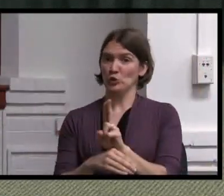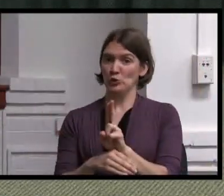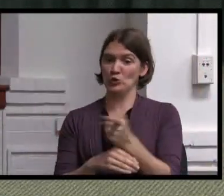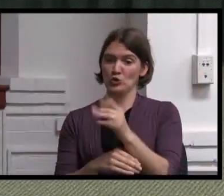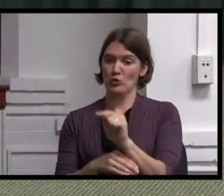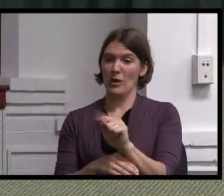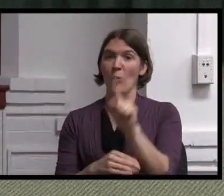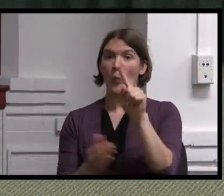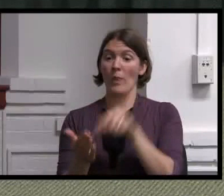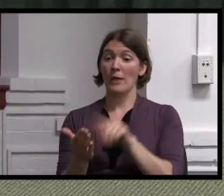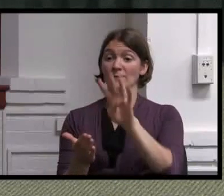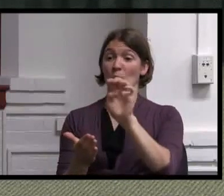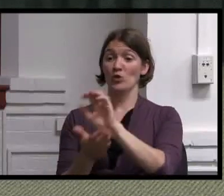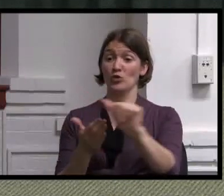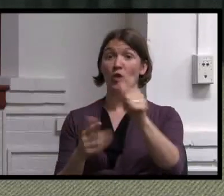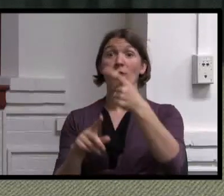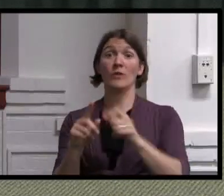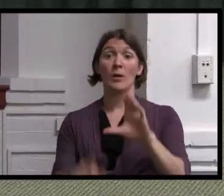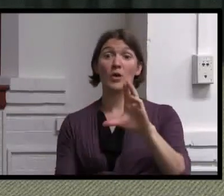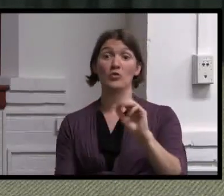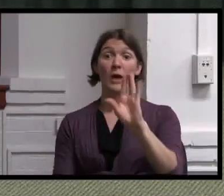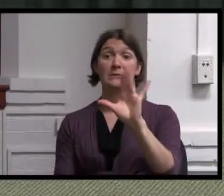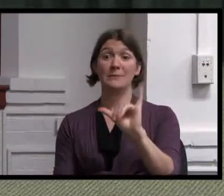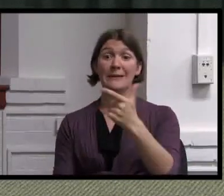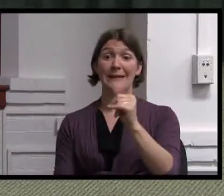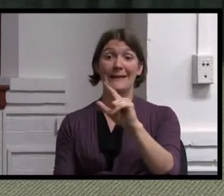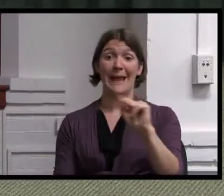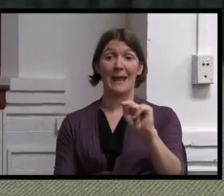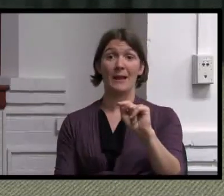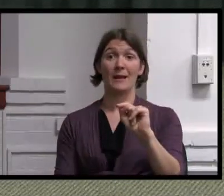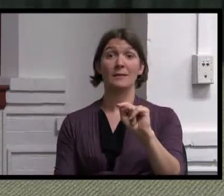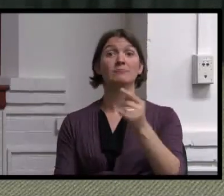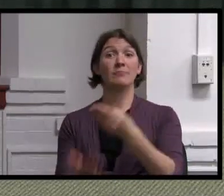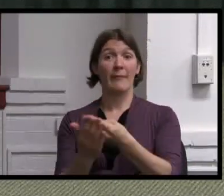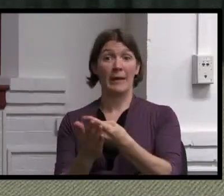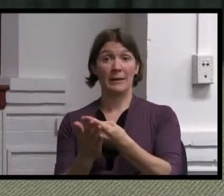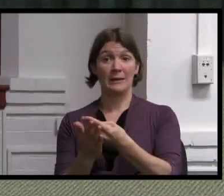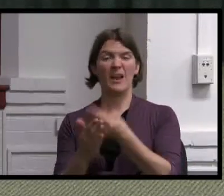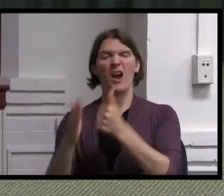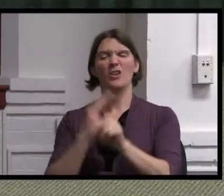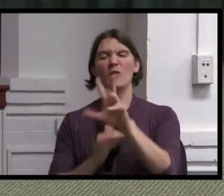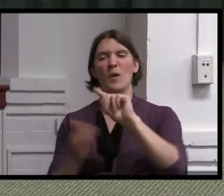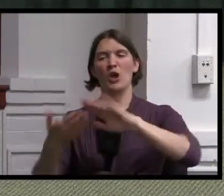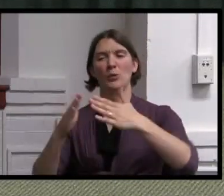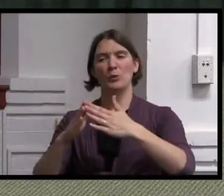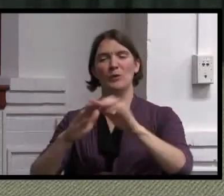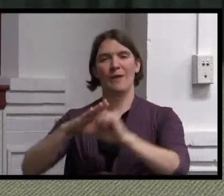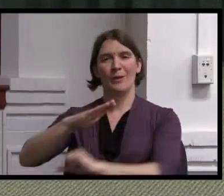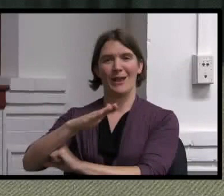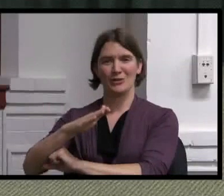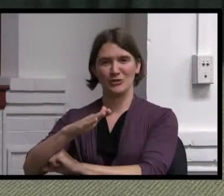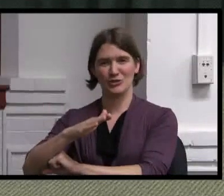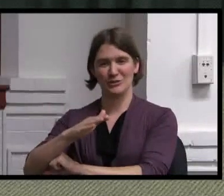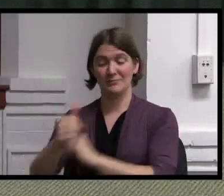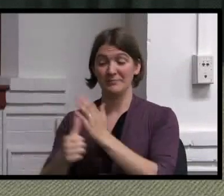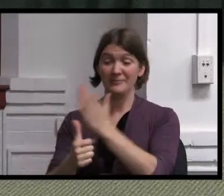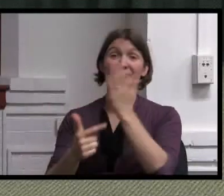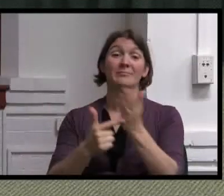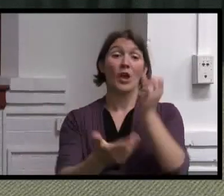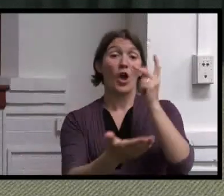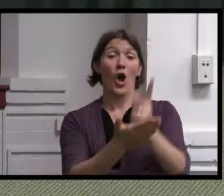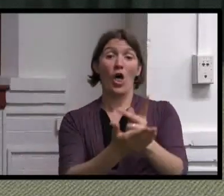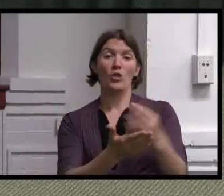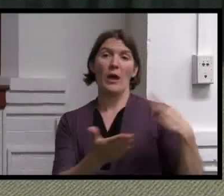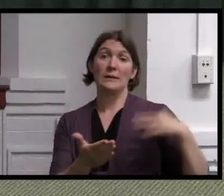a $1,400 grant from the Crosby Gannett Fund of the Vermont Community Foundation and to authorize